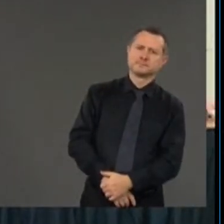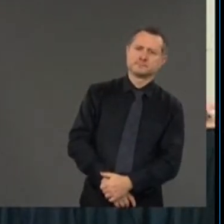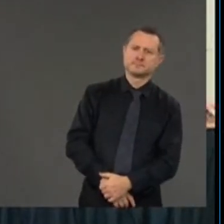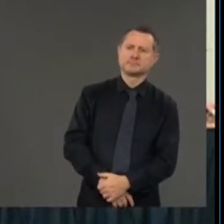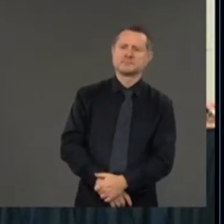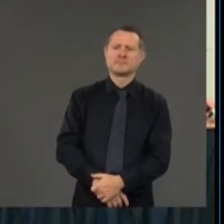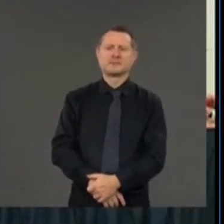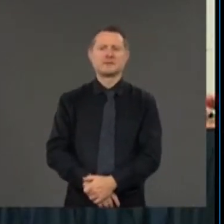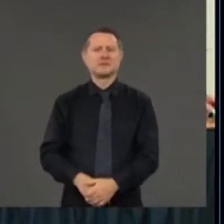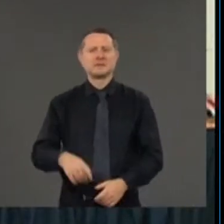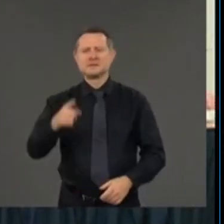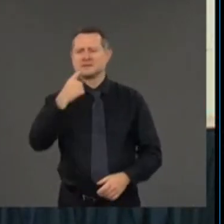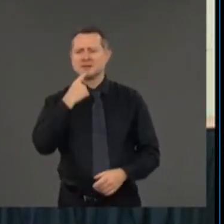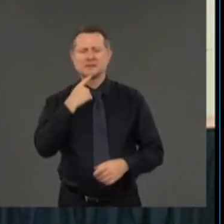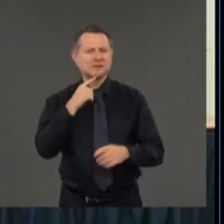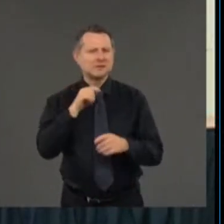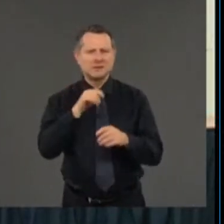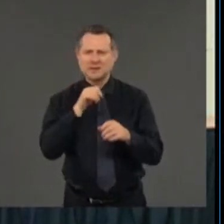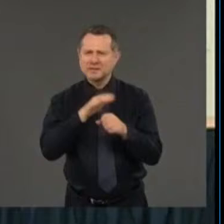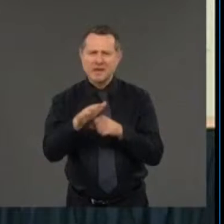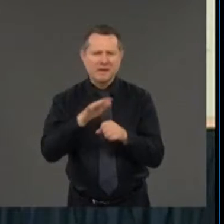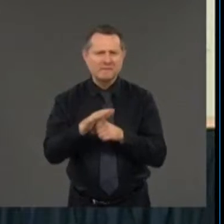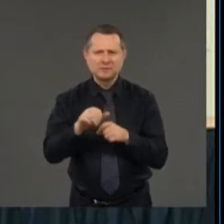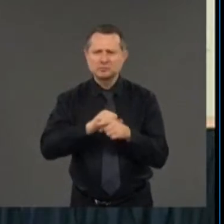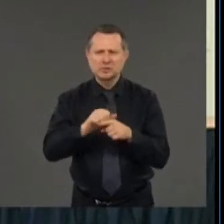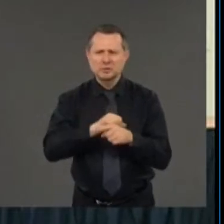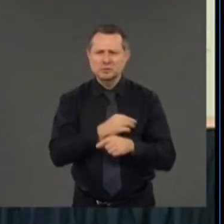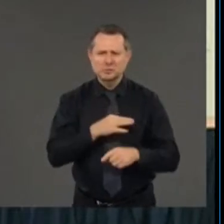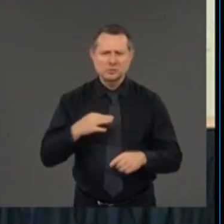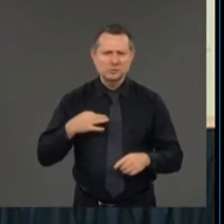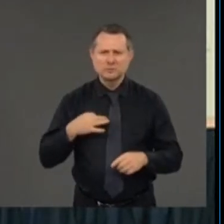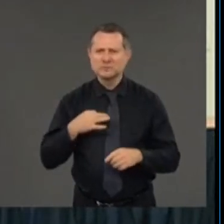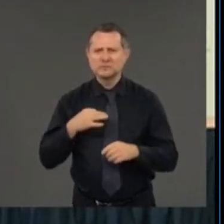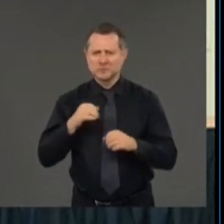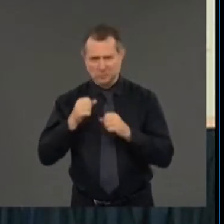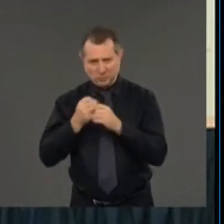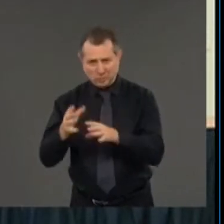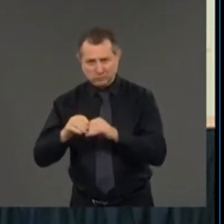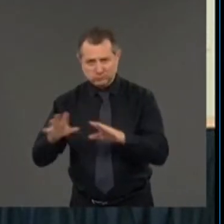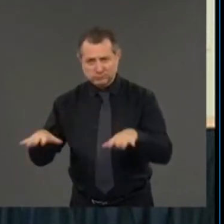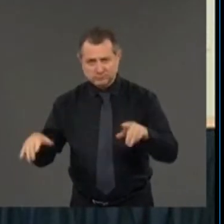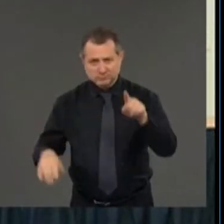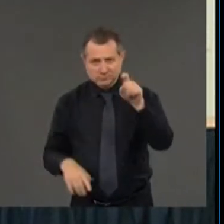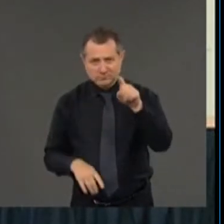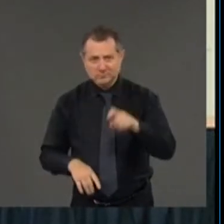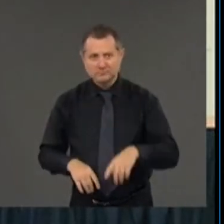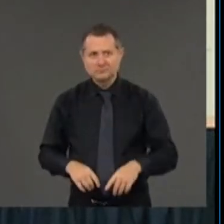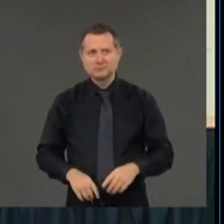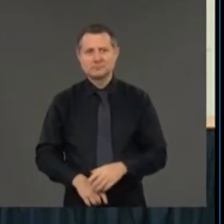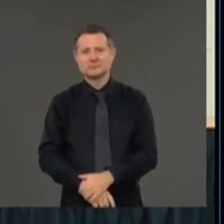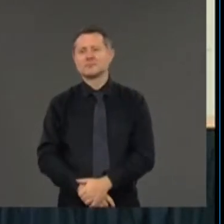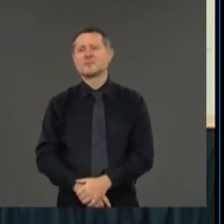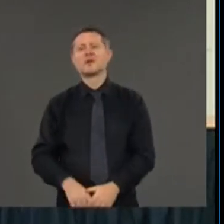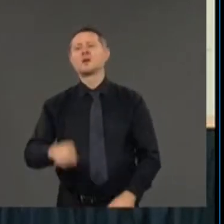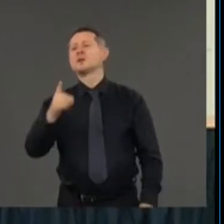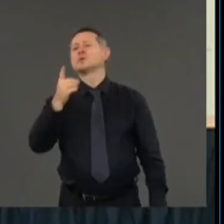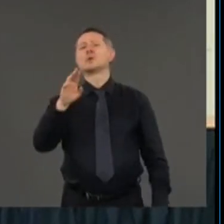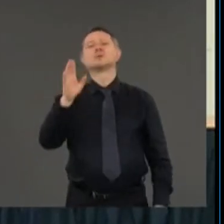among nursing home staff was responsible for the spread of the infection in mid-March? I think, as I said originally,